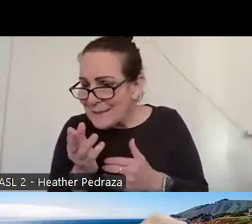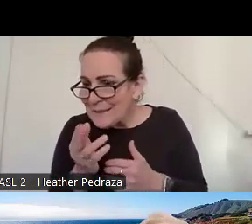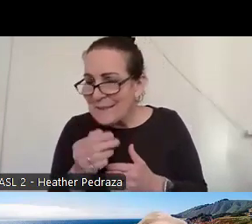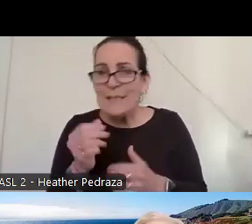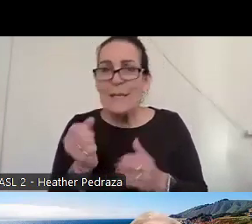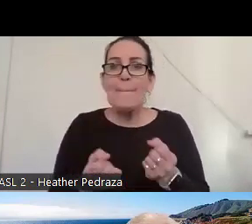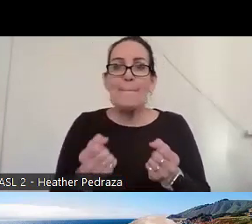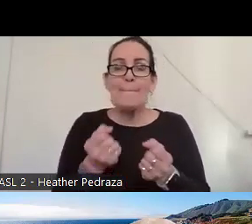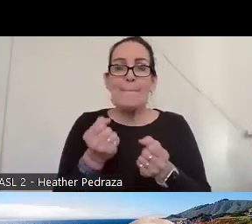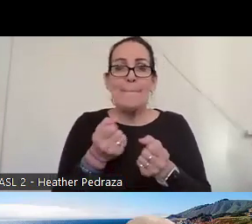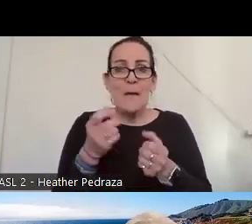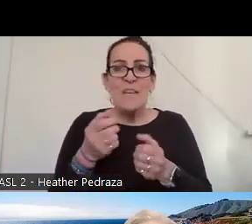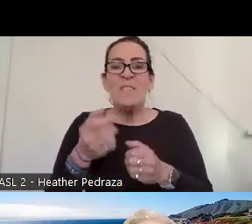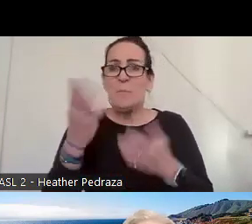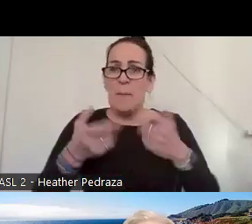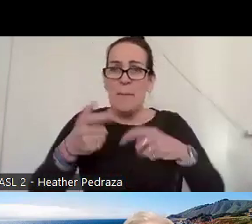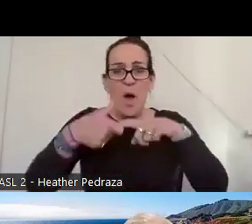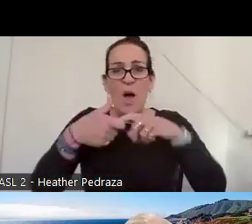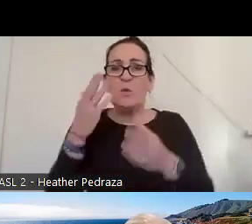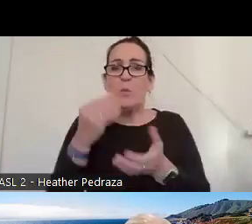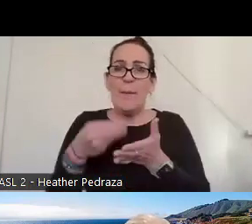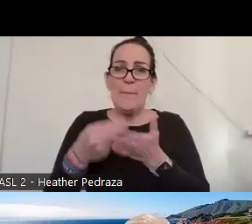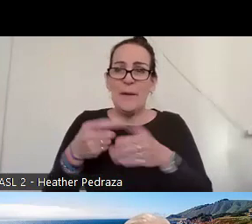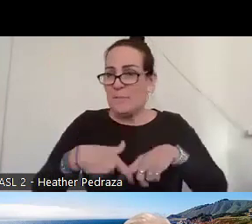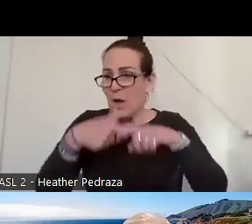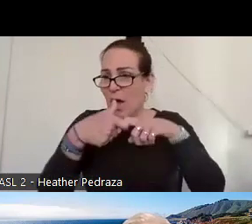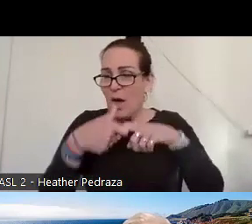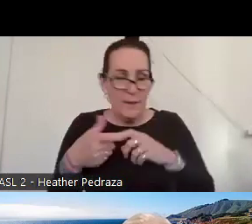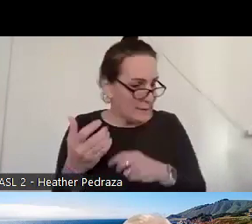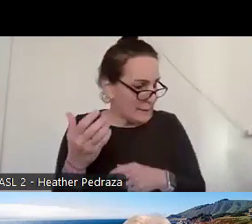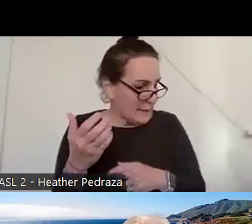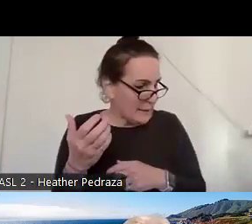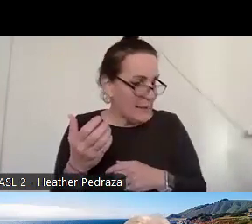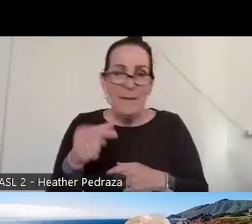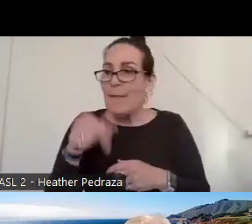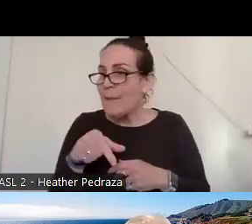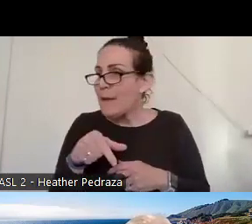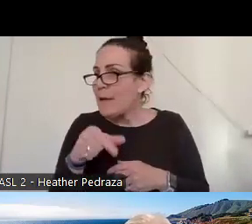pause because funding was being paused. And so this would be an